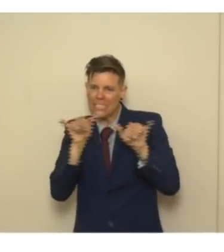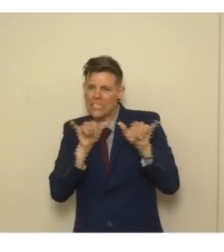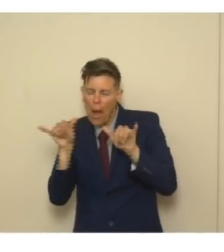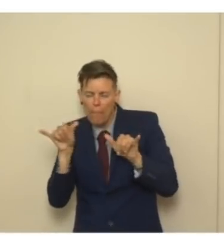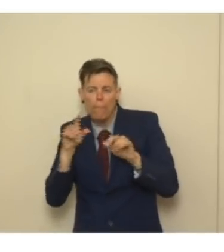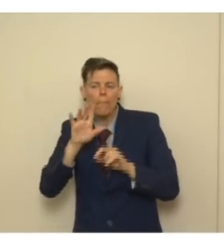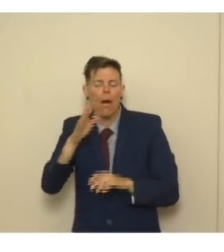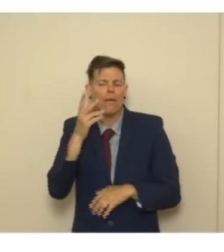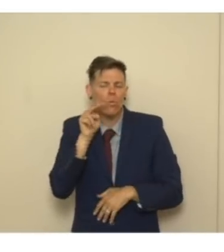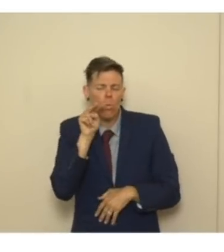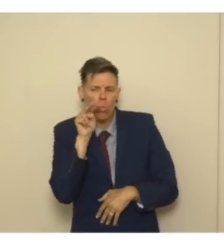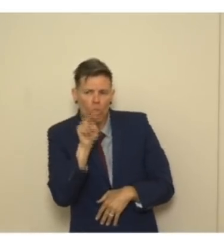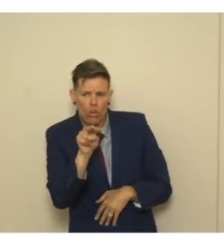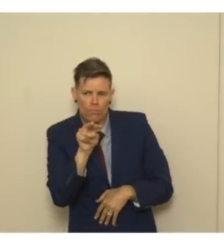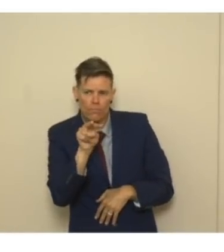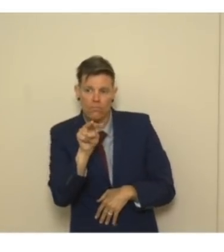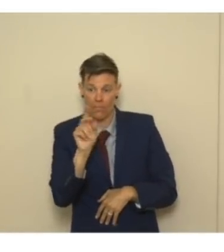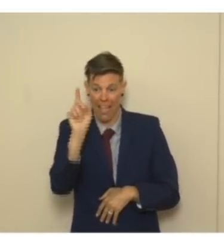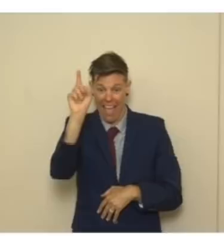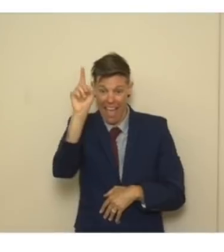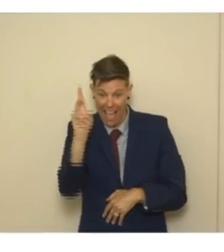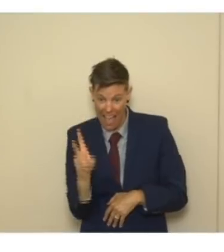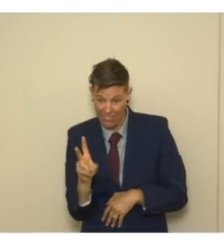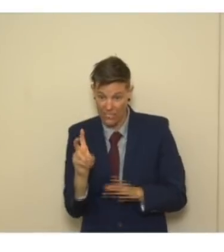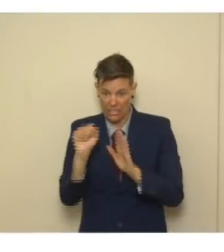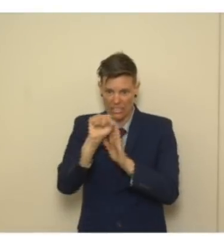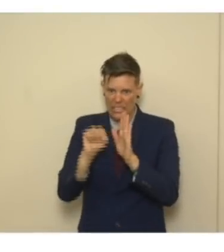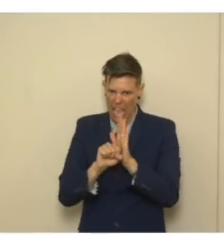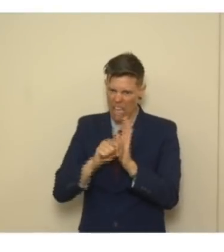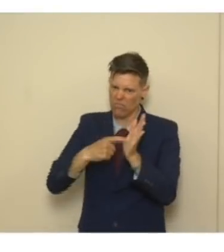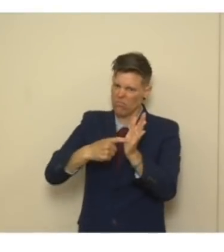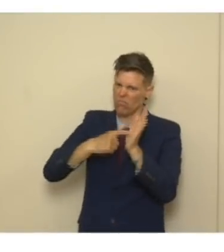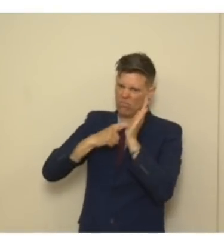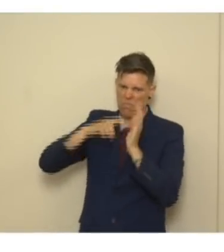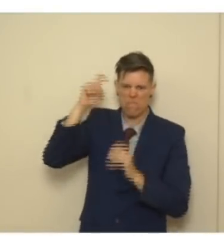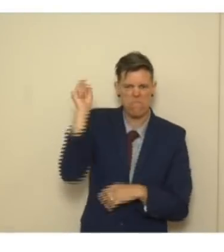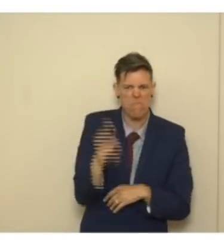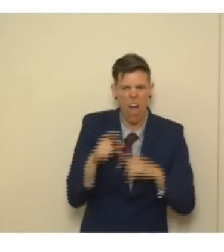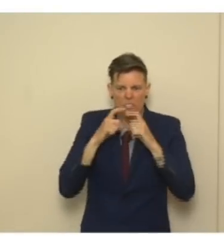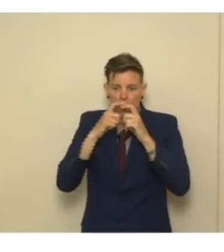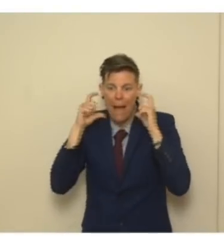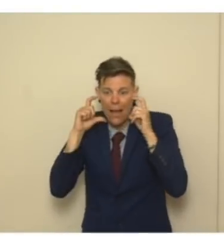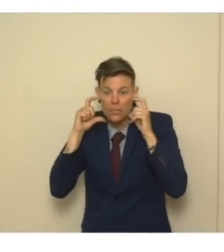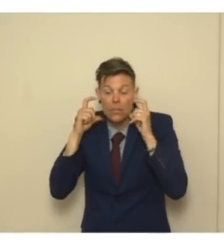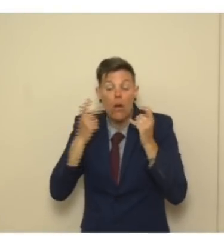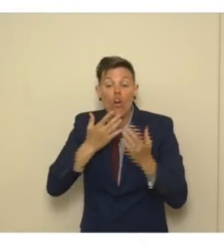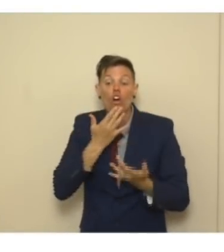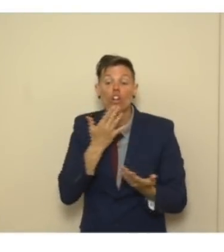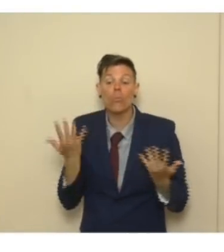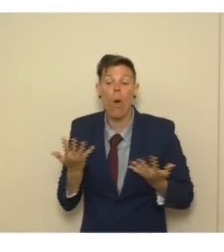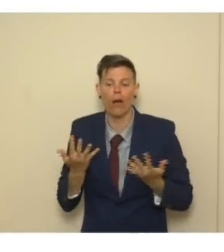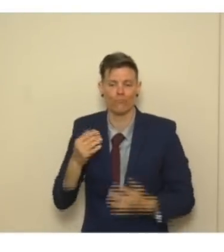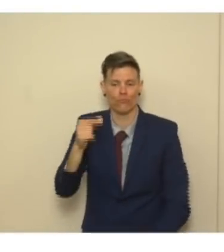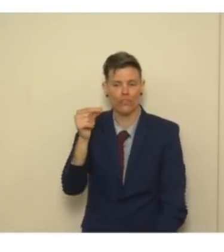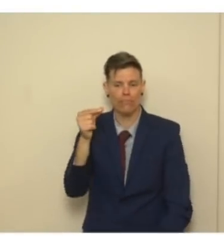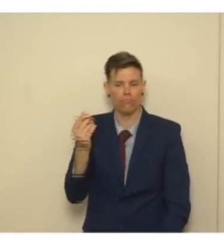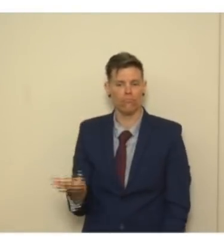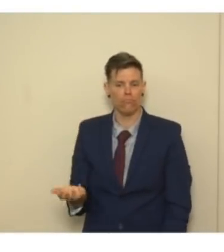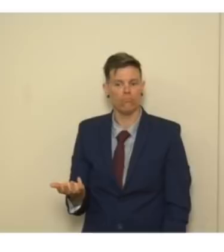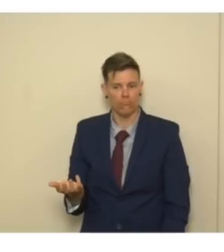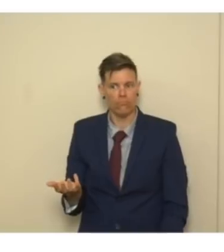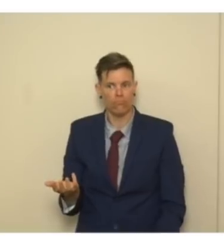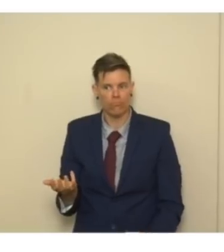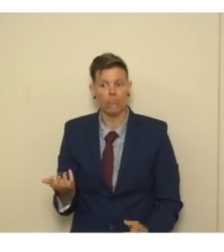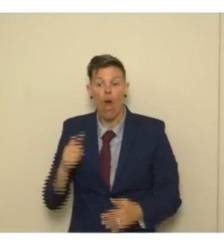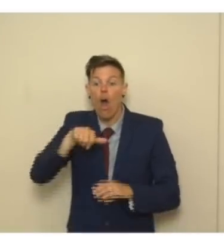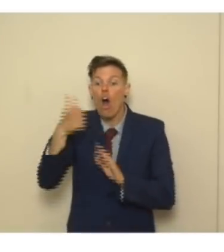require masks are in the green. I don't see other states on this map that don't require masks that